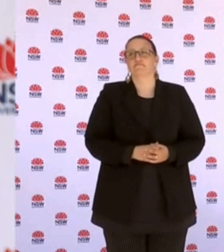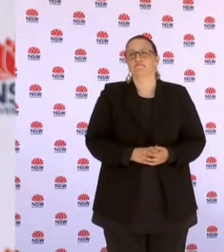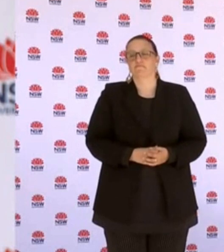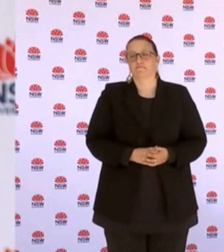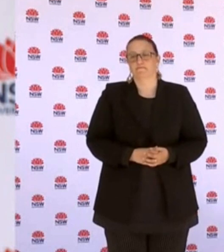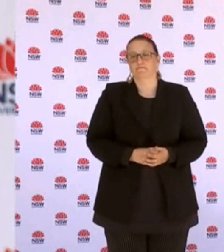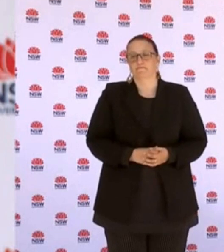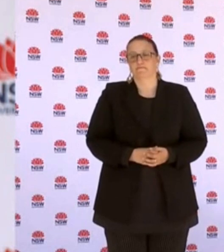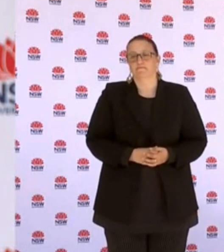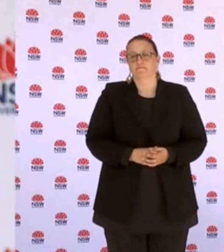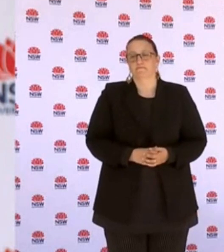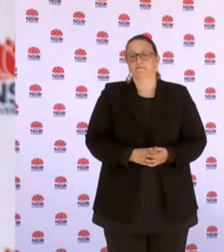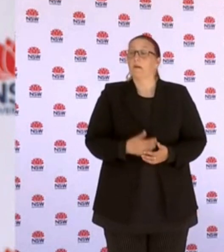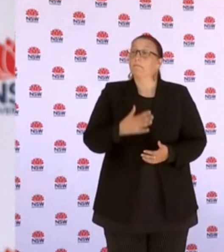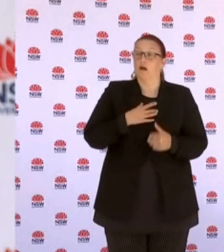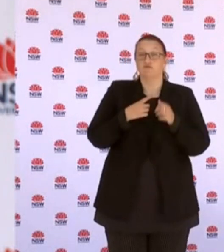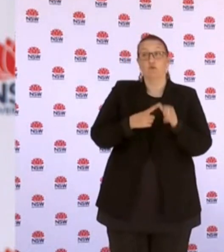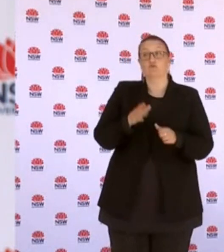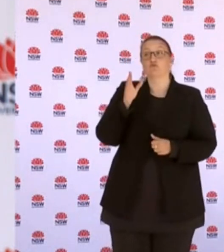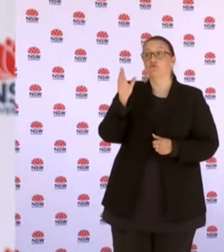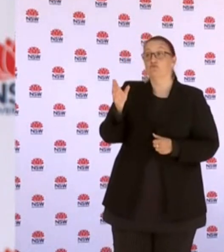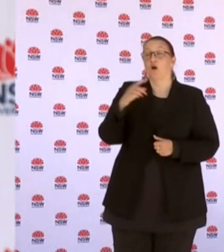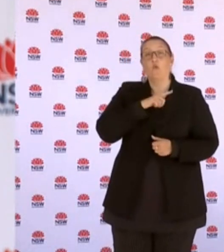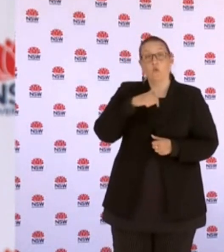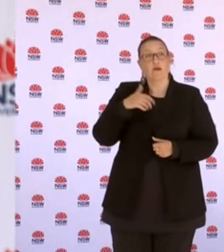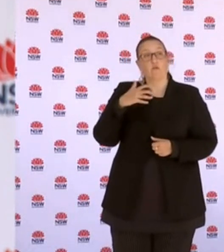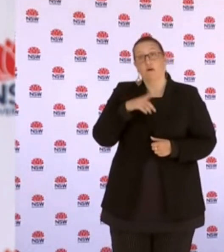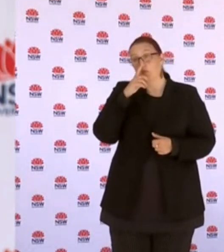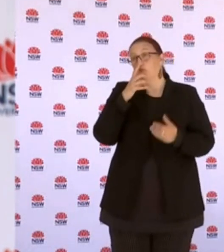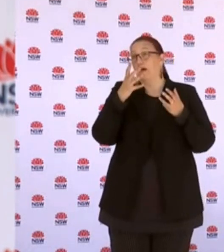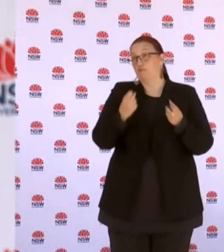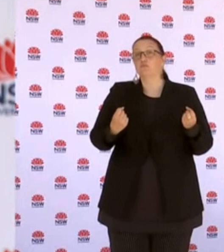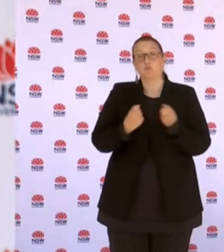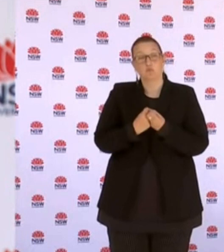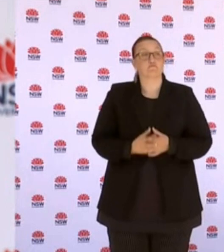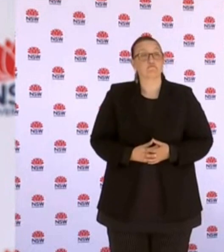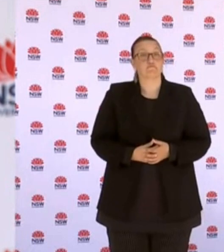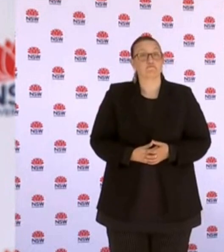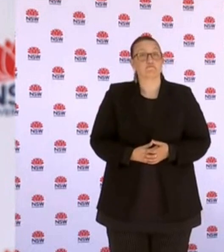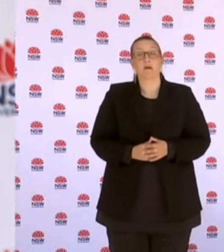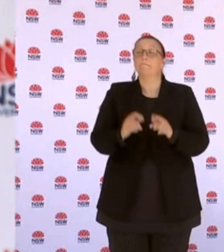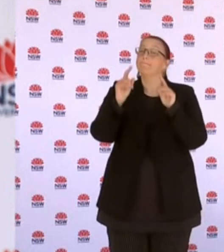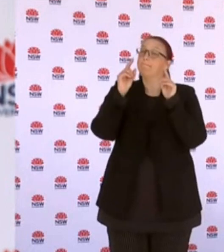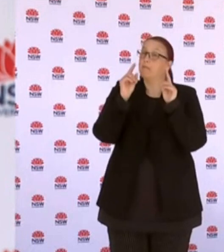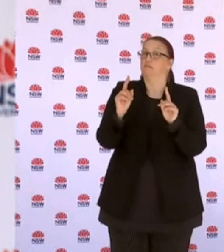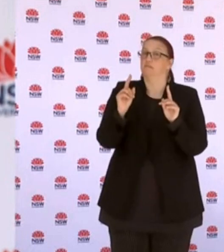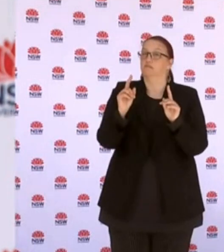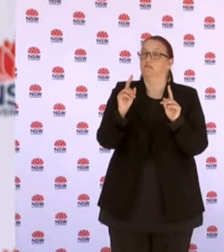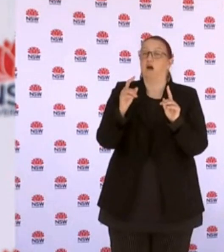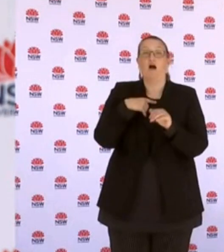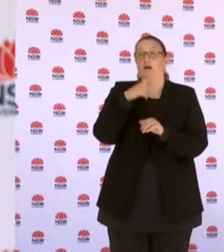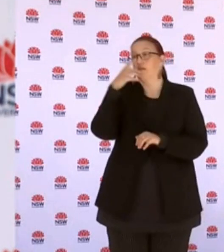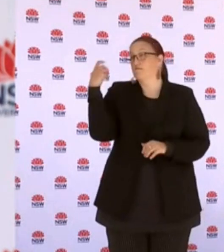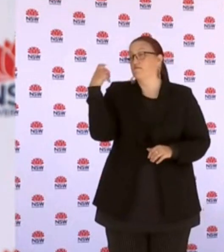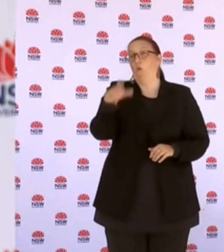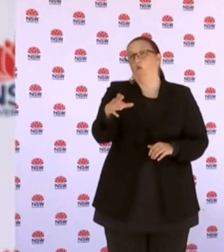have support in a whole variety of circumstances. But at the end of the day, it has to be a local decision